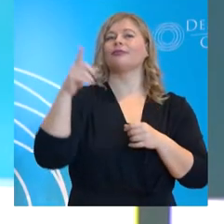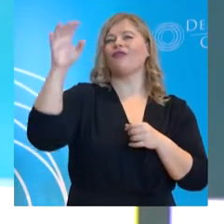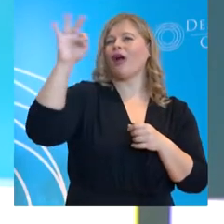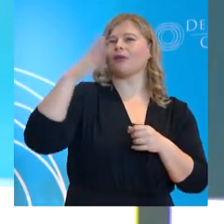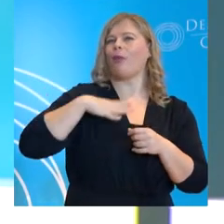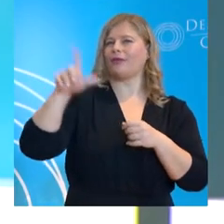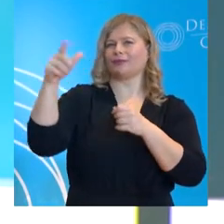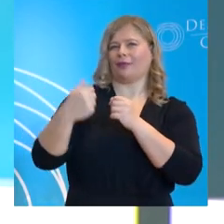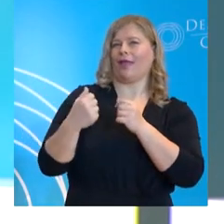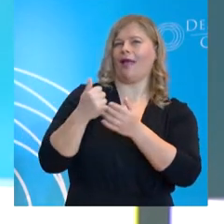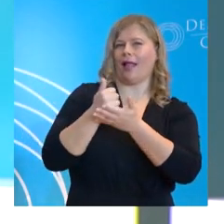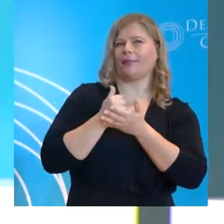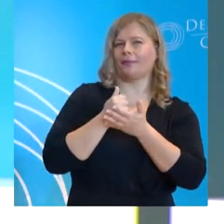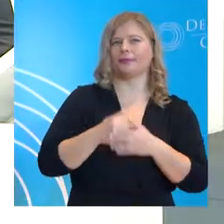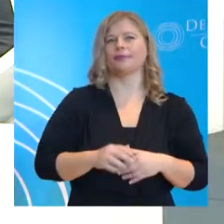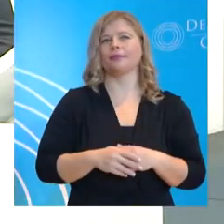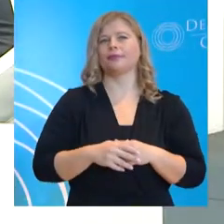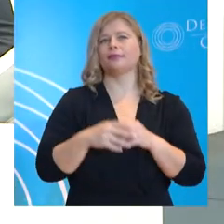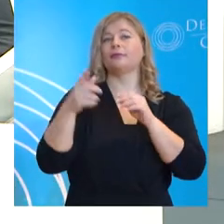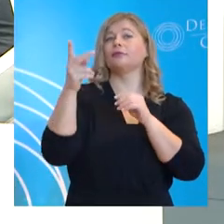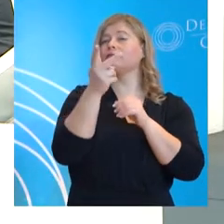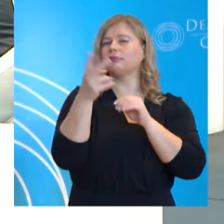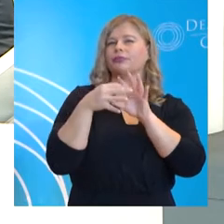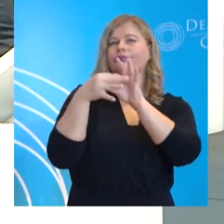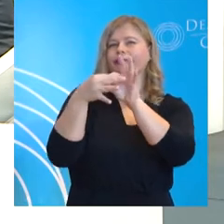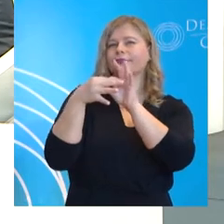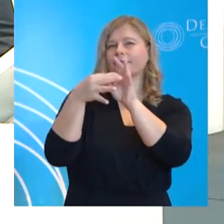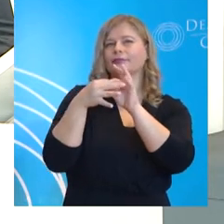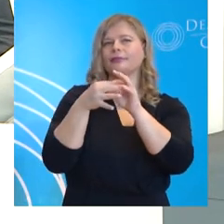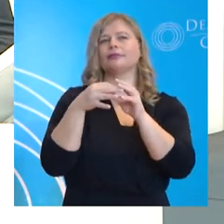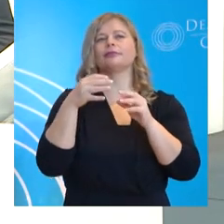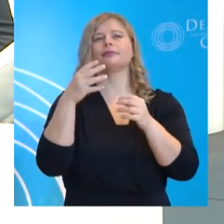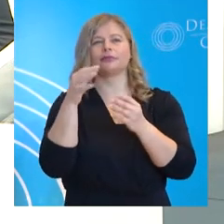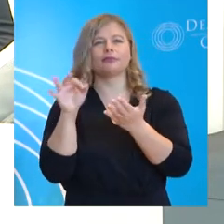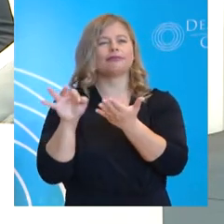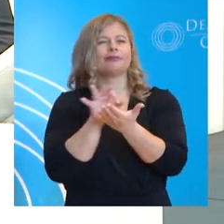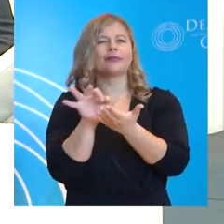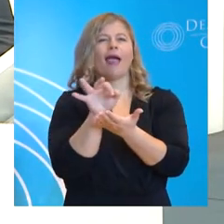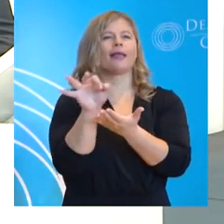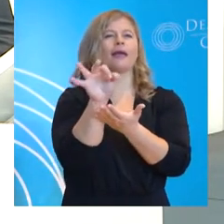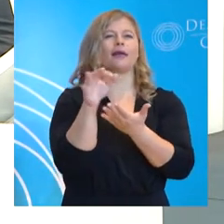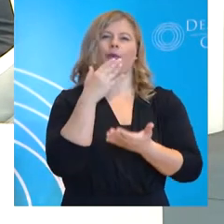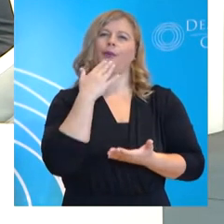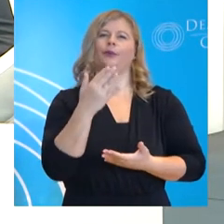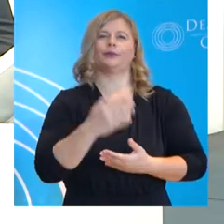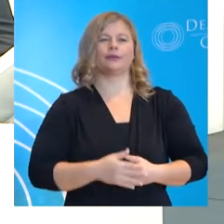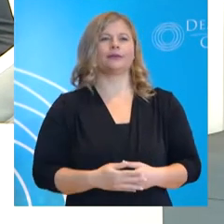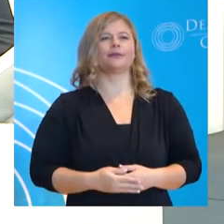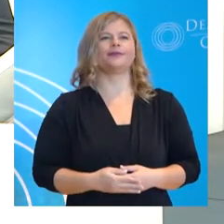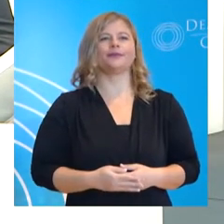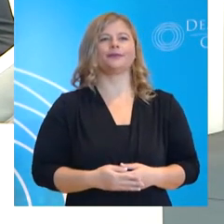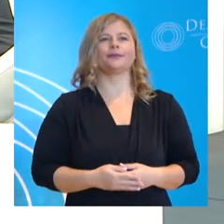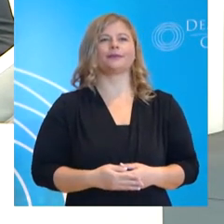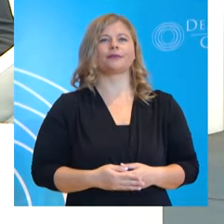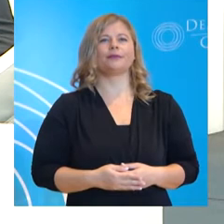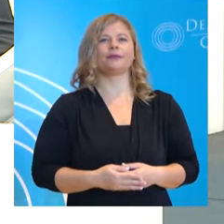is a strategic partnership, which in my mind goes, I would say, probably above and beyond